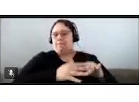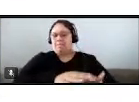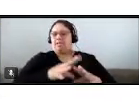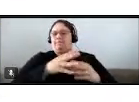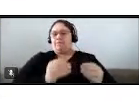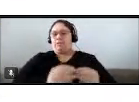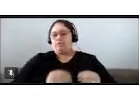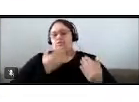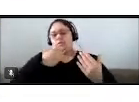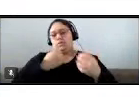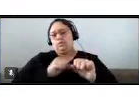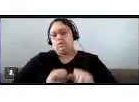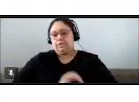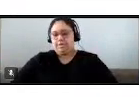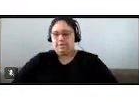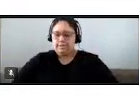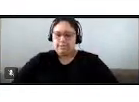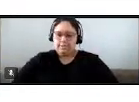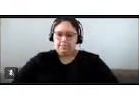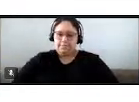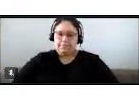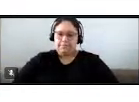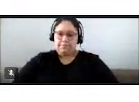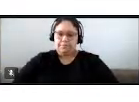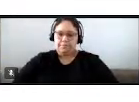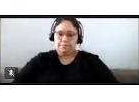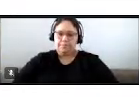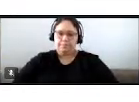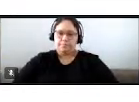concluded. Thank you, Chairperson.